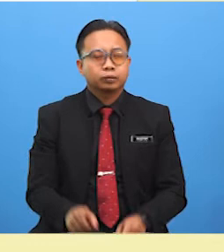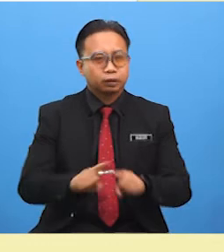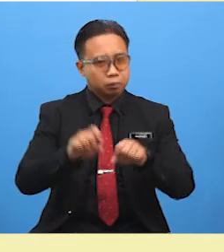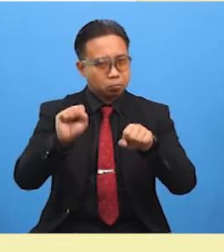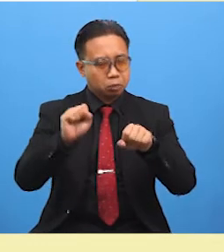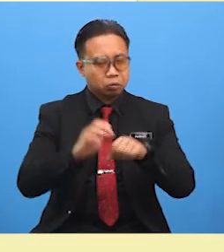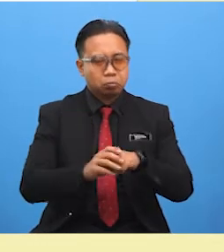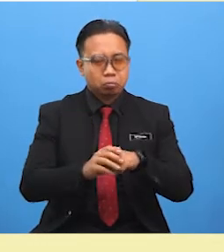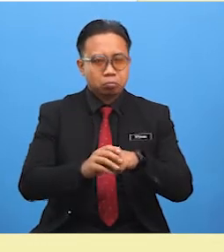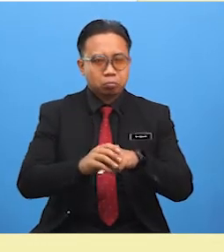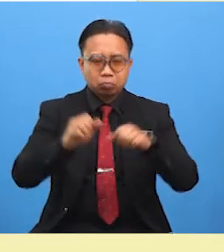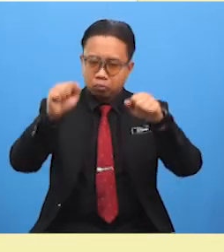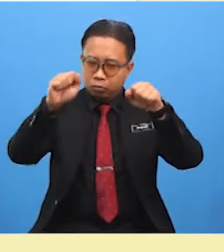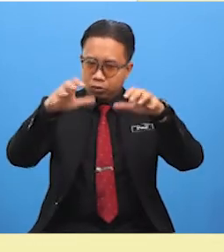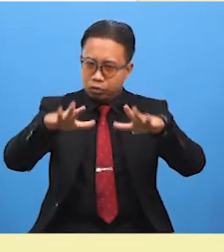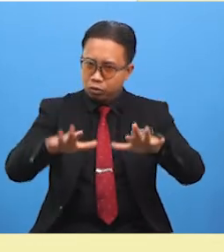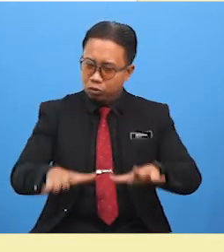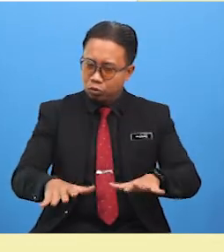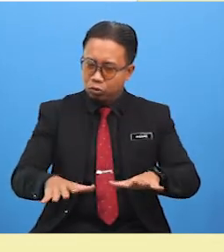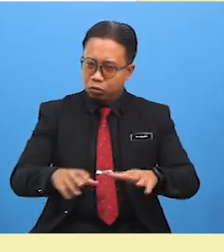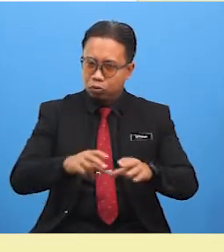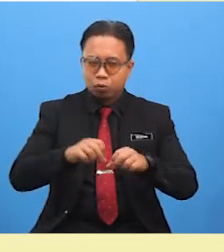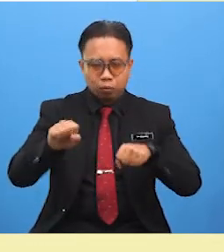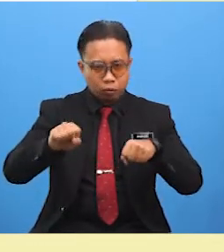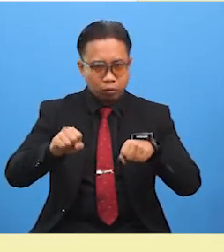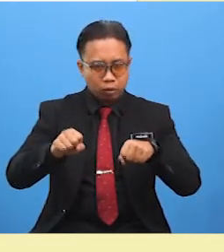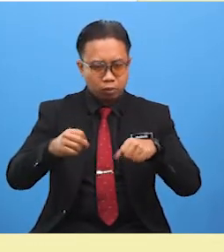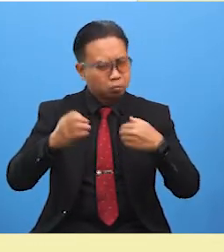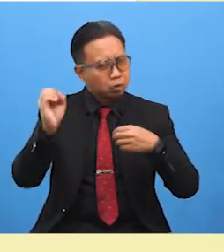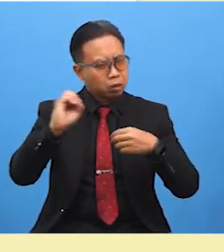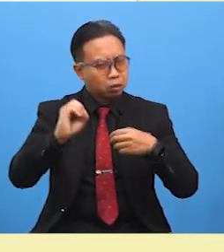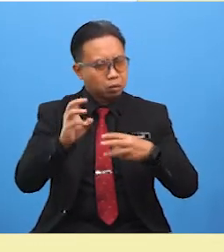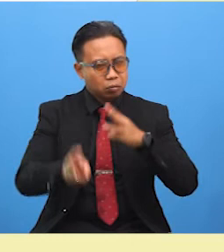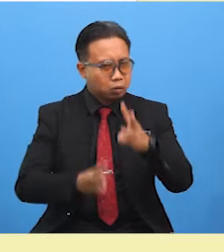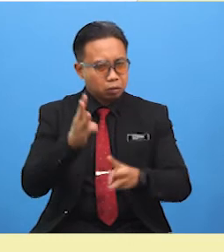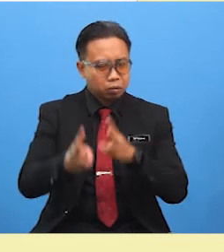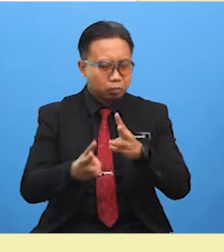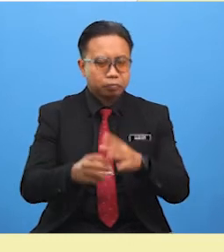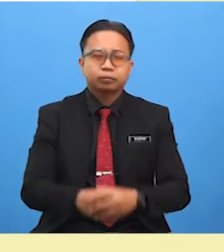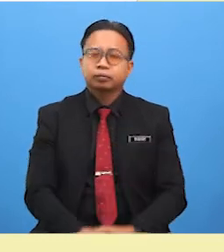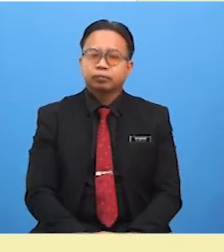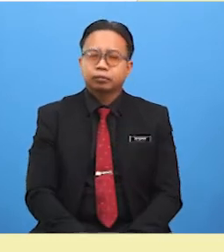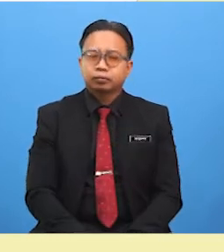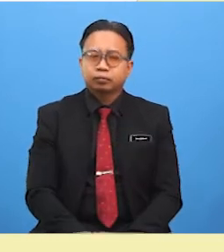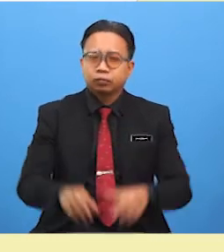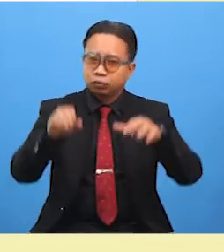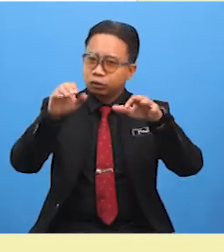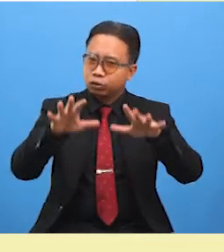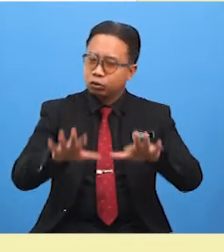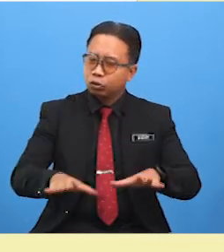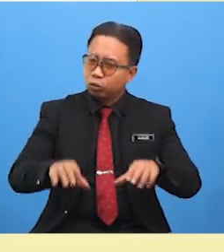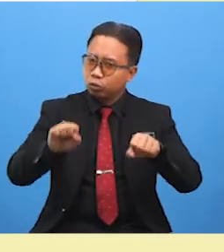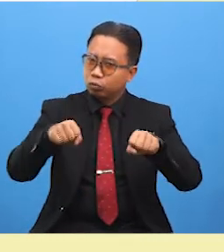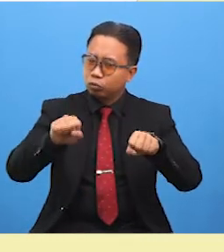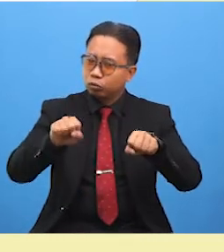they have got no wheels. Now think, in a snow scene, what do they have to wear? Would they wear what I'm wearing